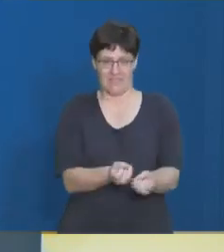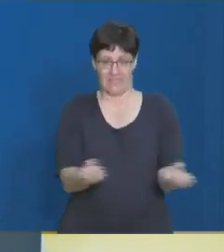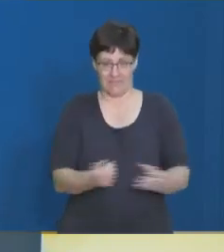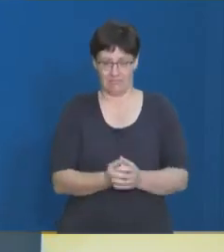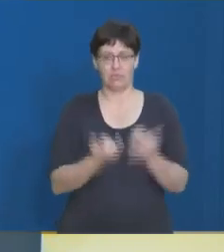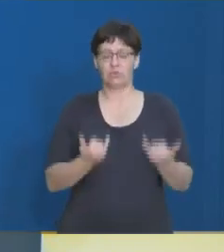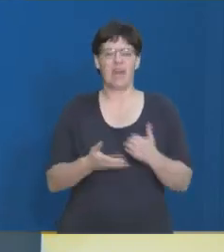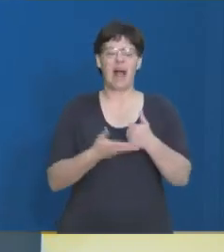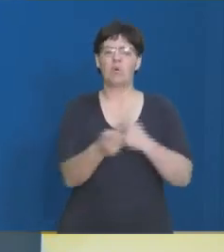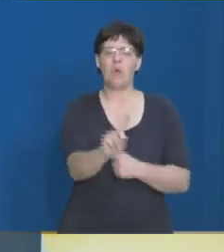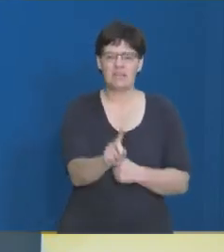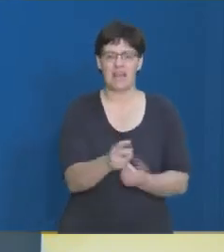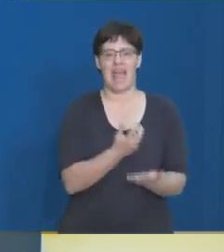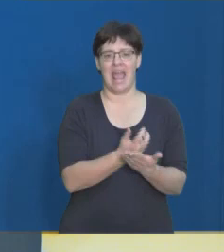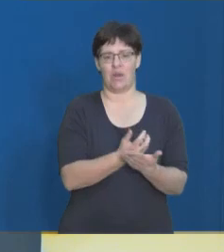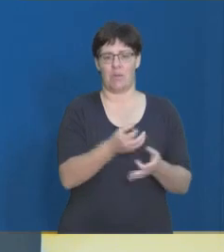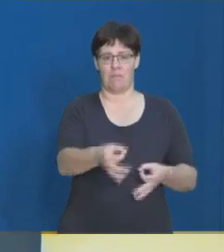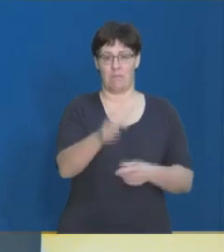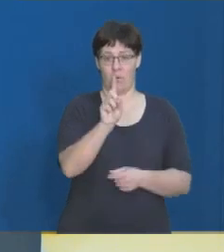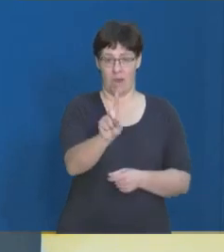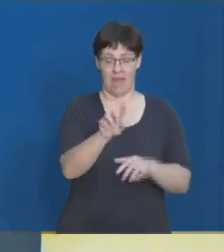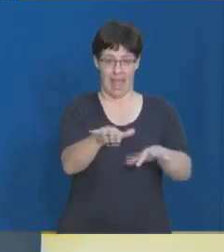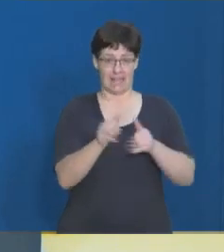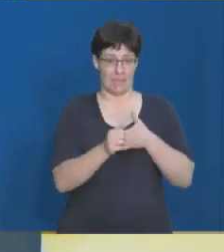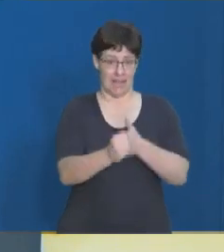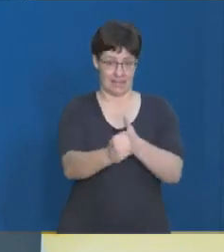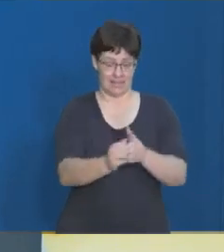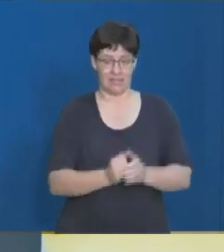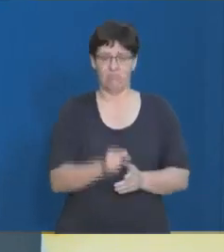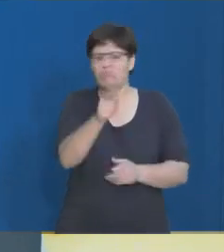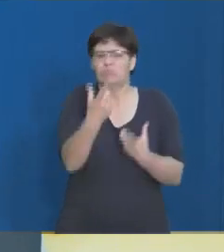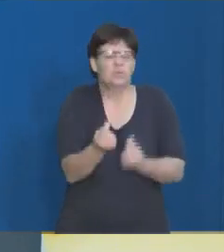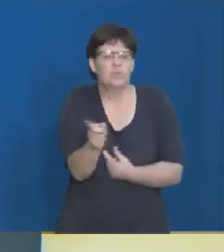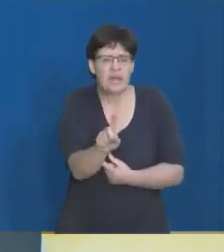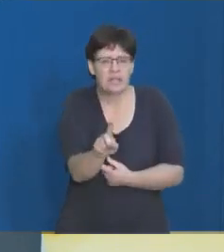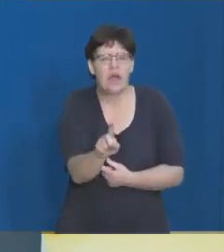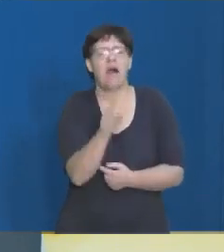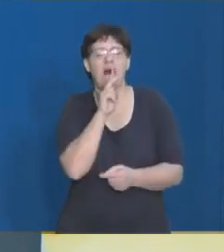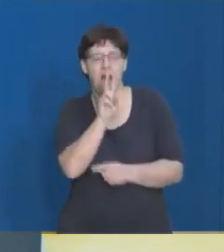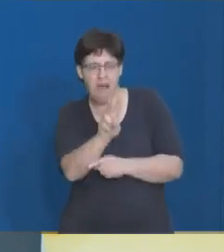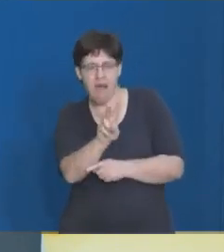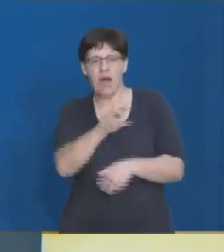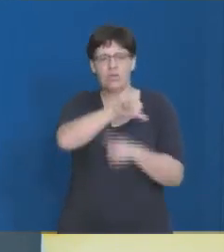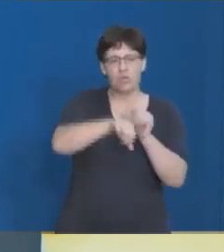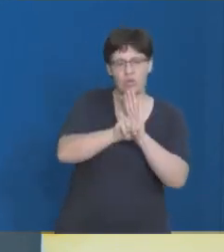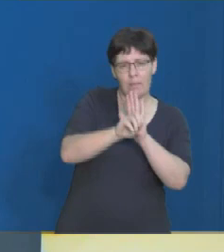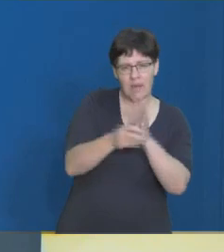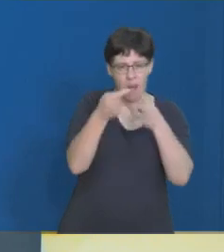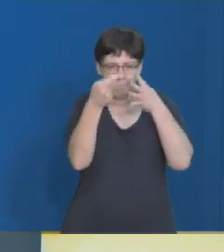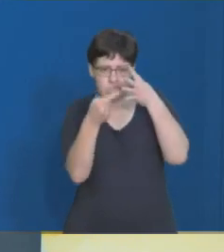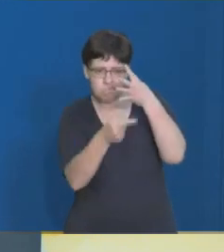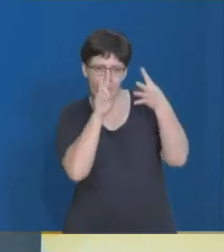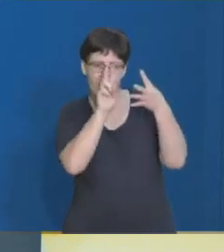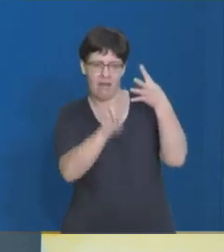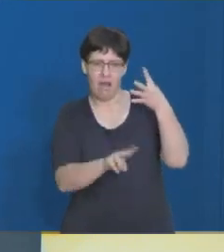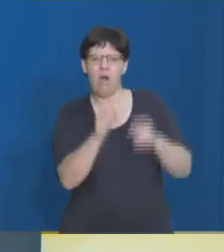Today we're assisting you with your Economics Paper 1 exam guide. All you need to do is hit us up on all of our social media platforms, search